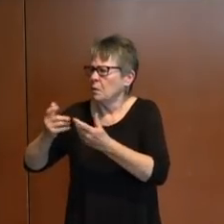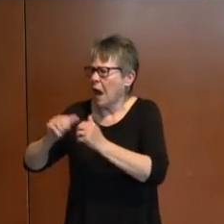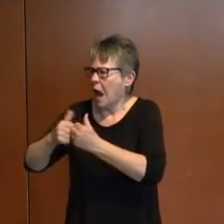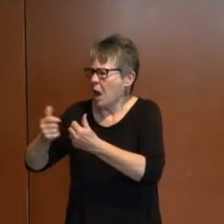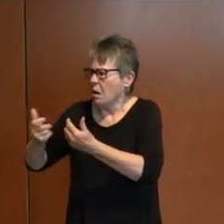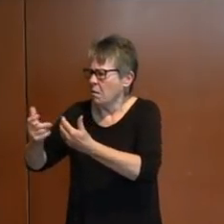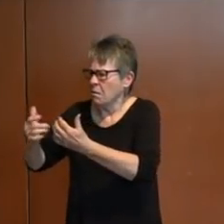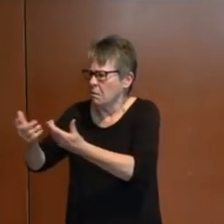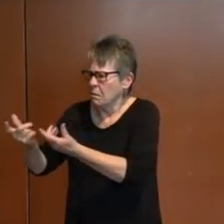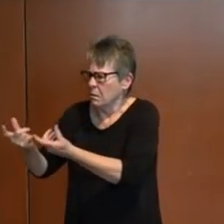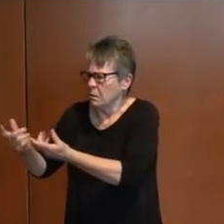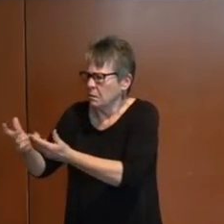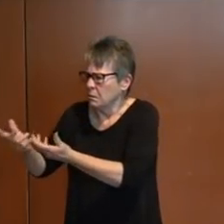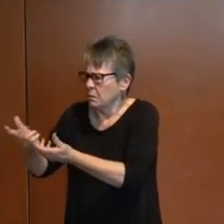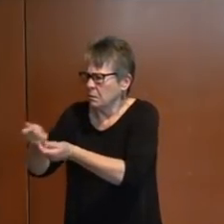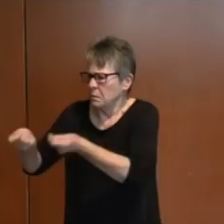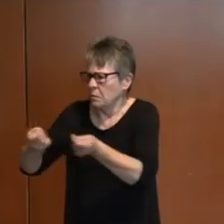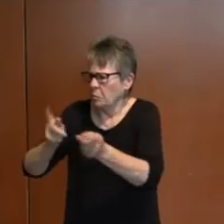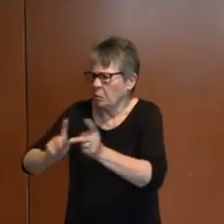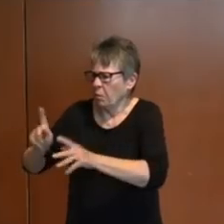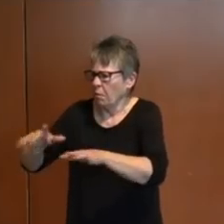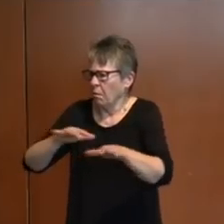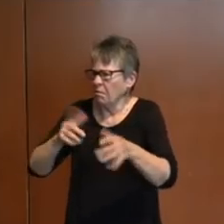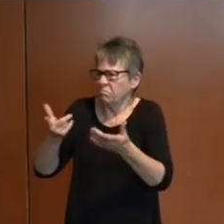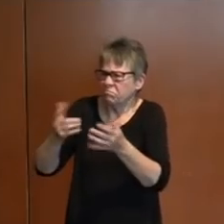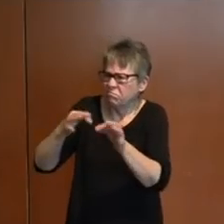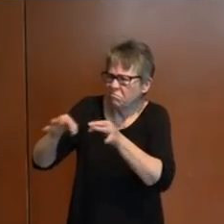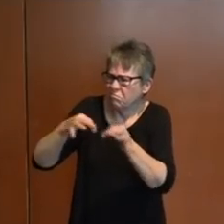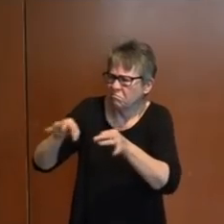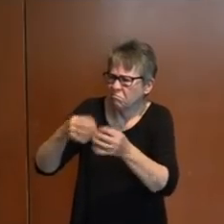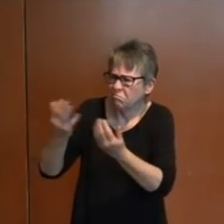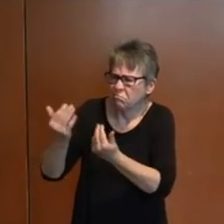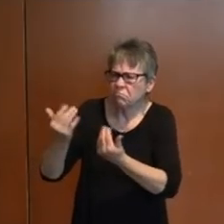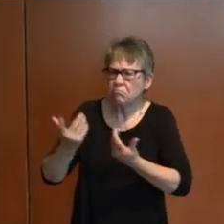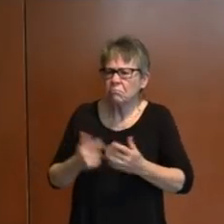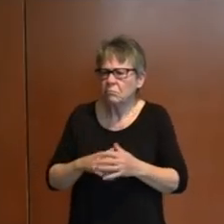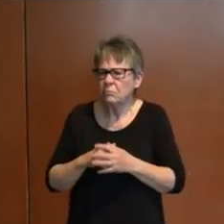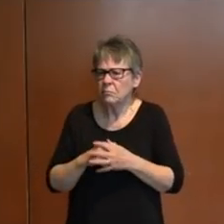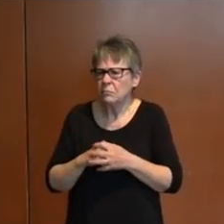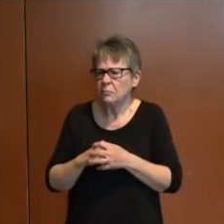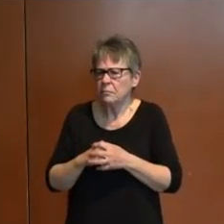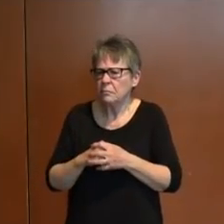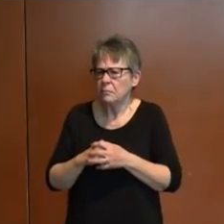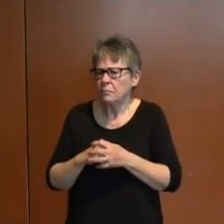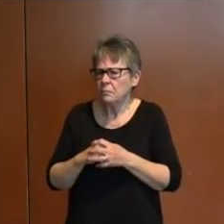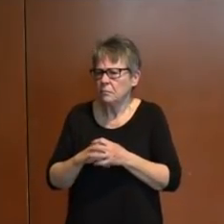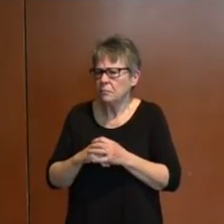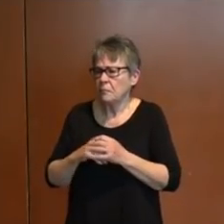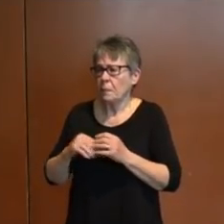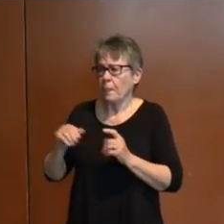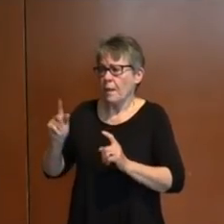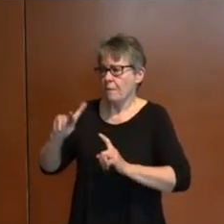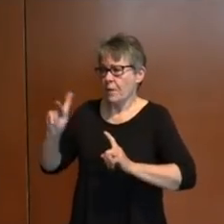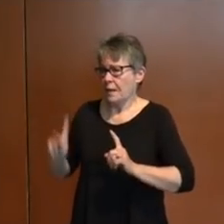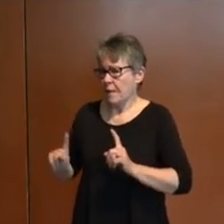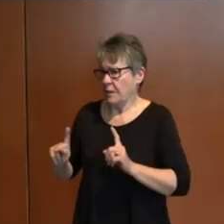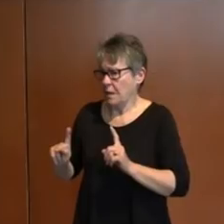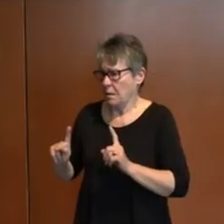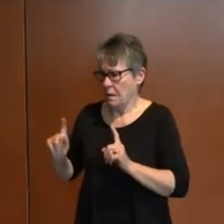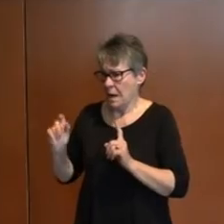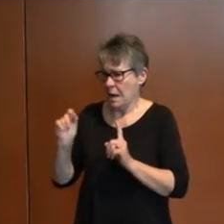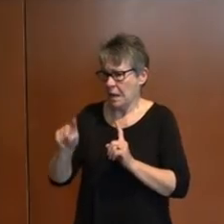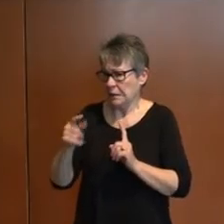on developing guidelines for doctors and the use of ventilators if there is a shortage as expected? Who gets them, who doesn't? And